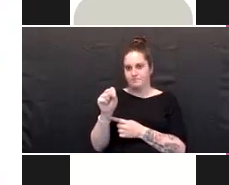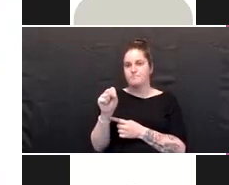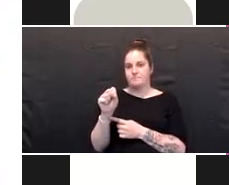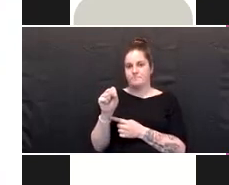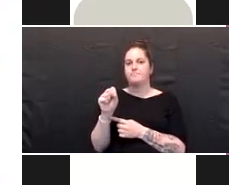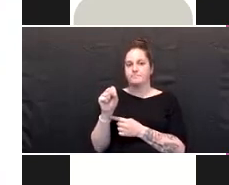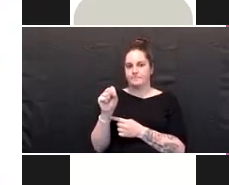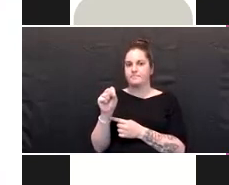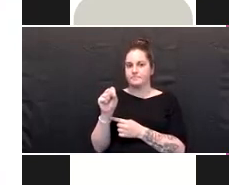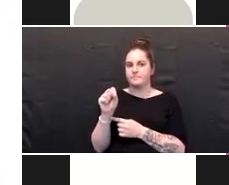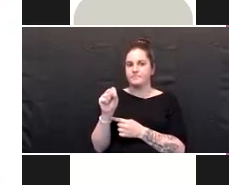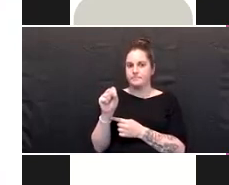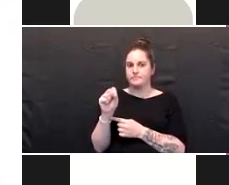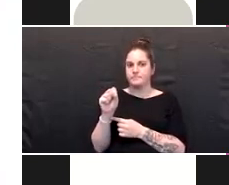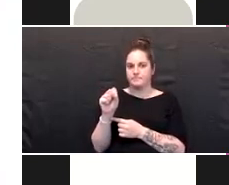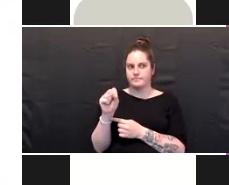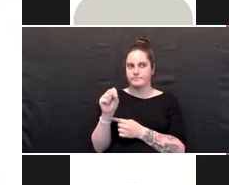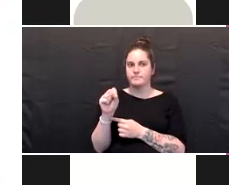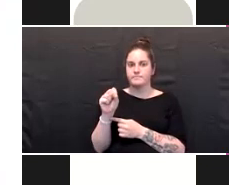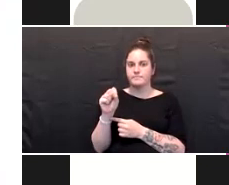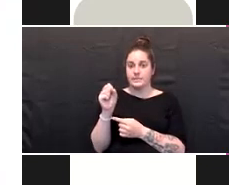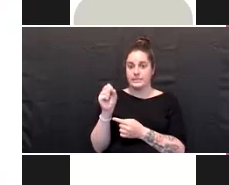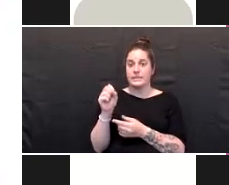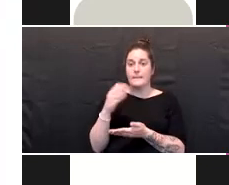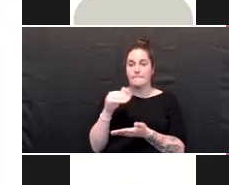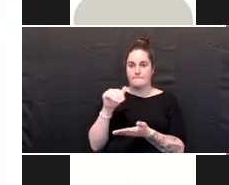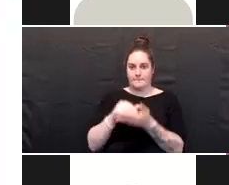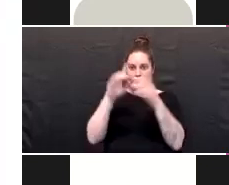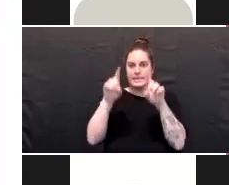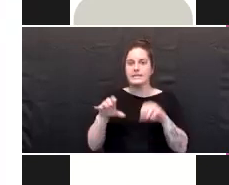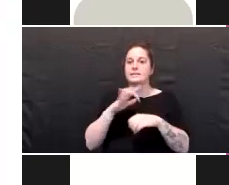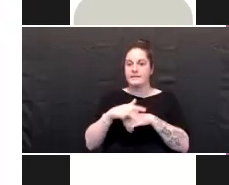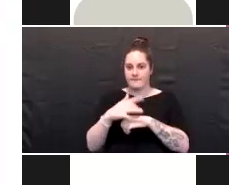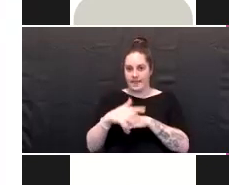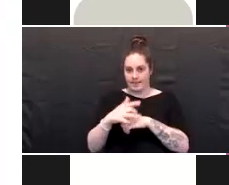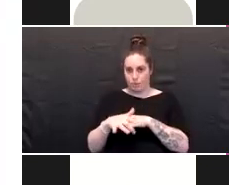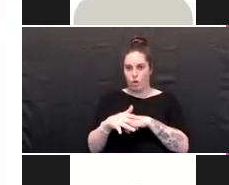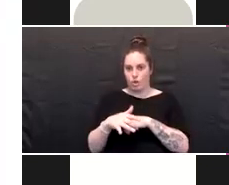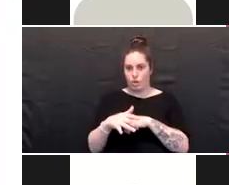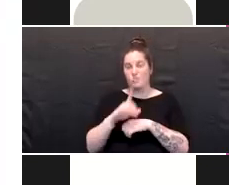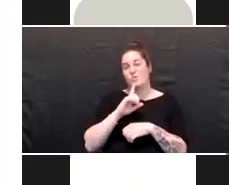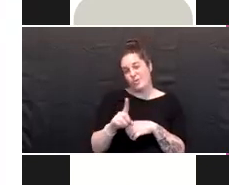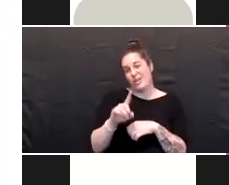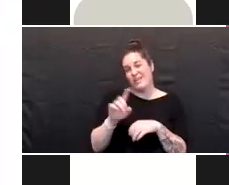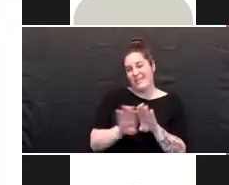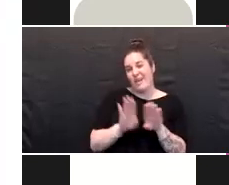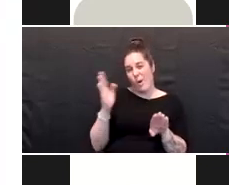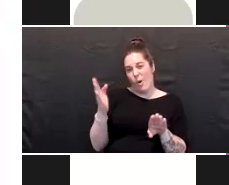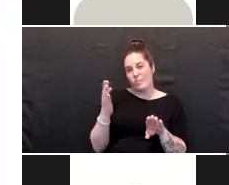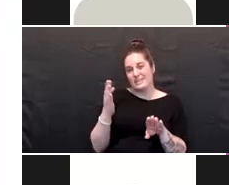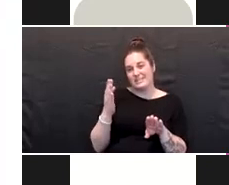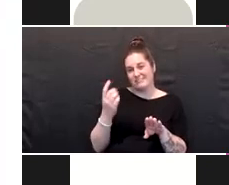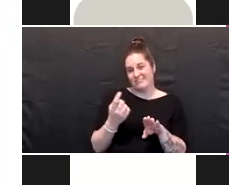are, the midterm exam is open and available. It opened Saturday actually. And I